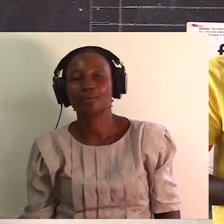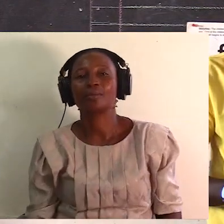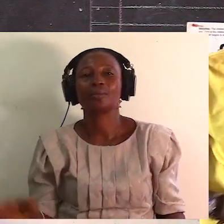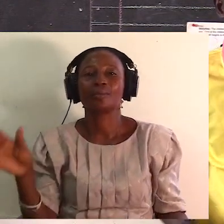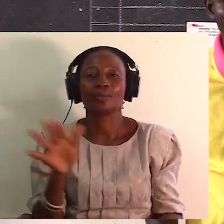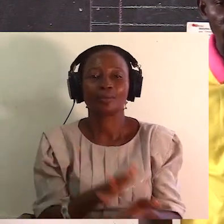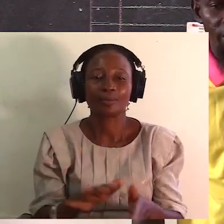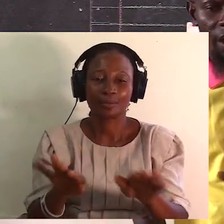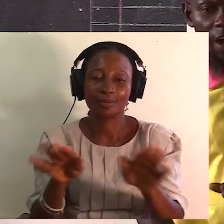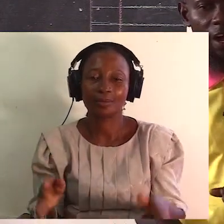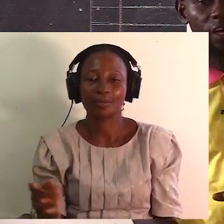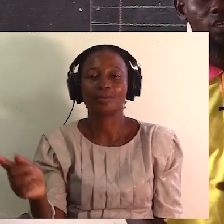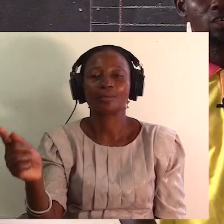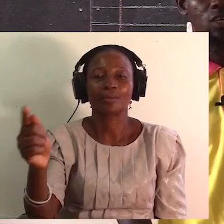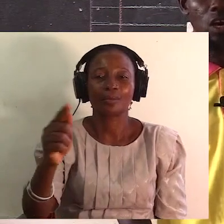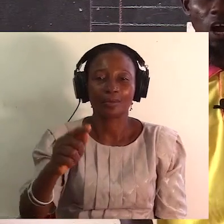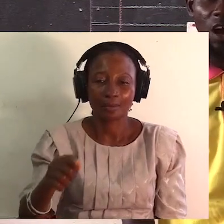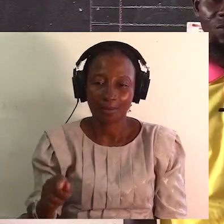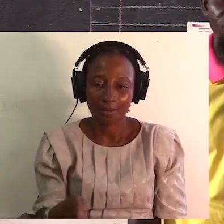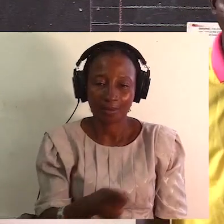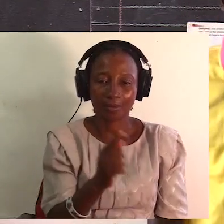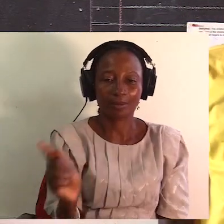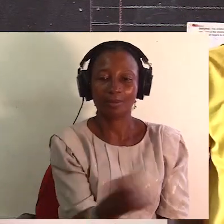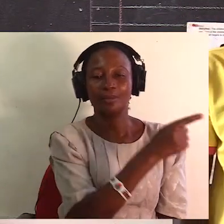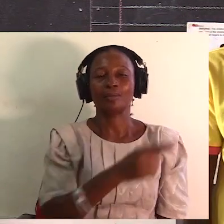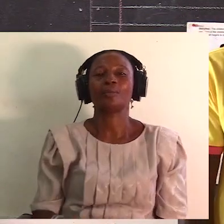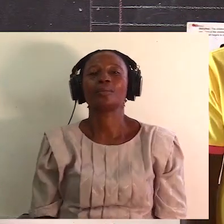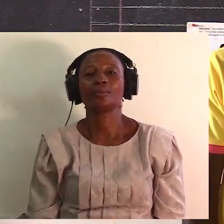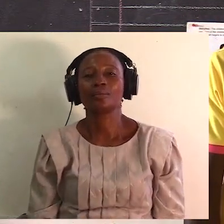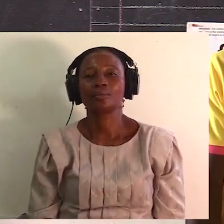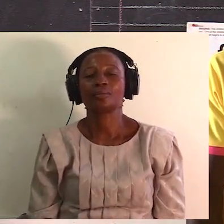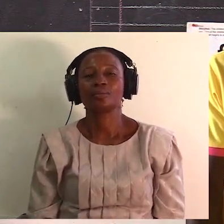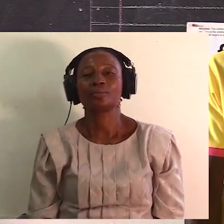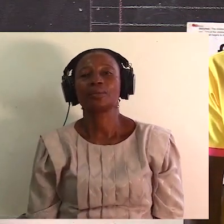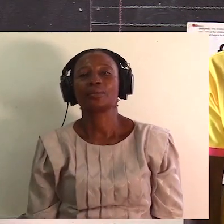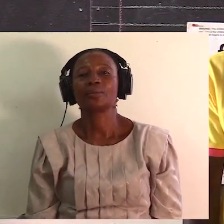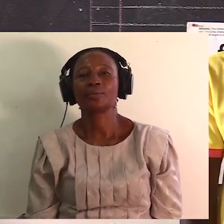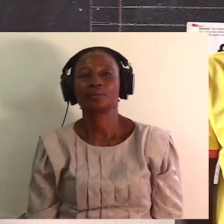tables, curly down, curve, and across.